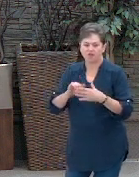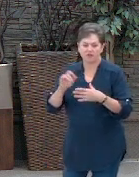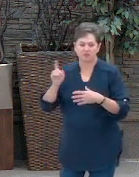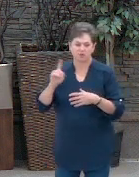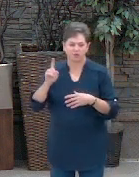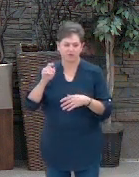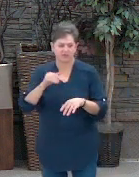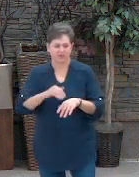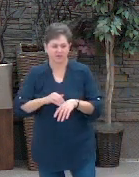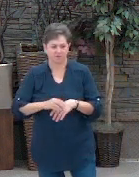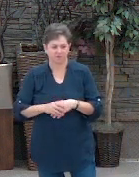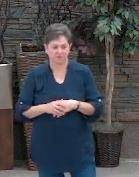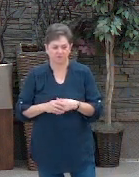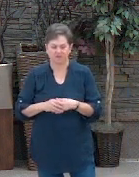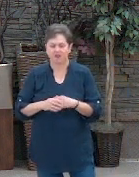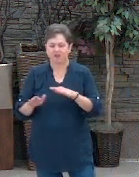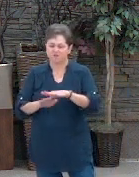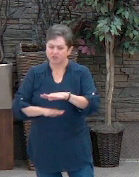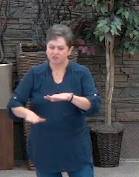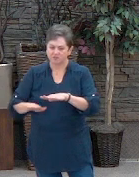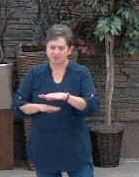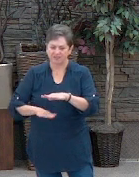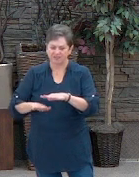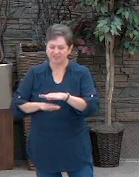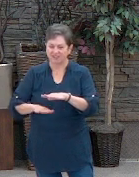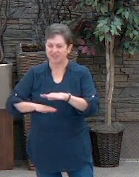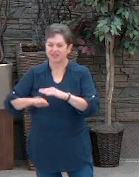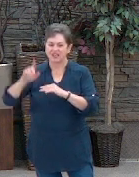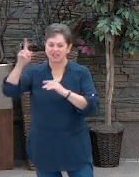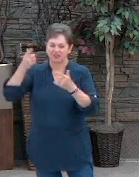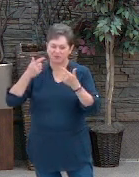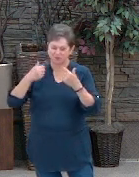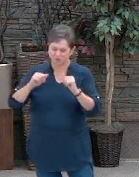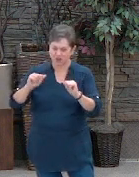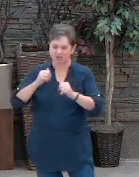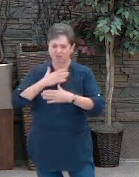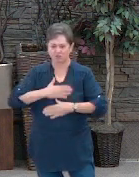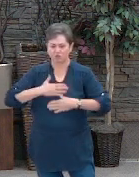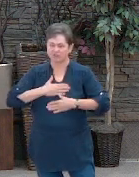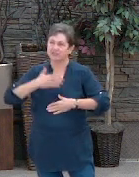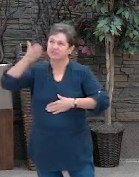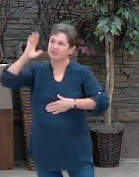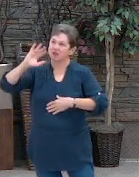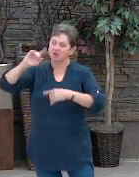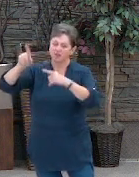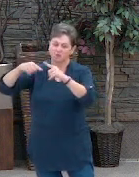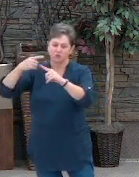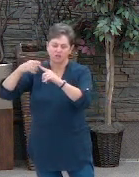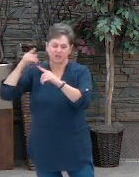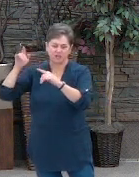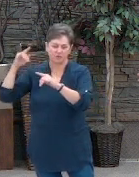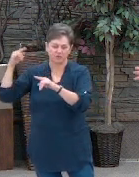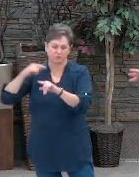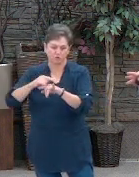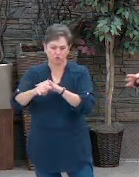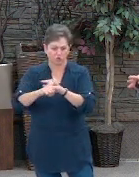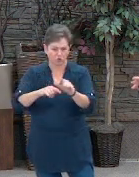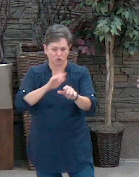at. Fundamentally, he had been trying to please God when he was persecuting the